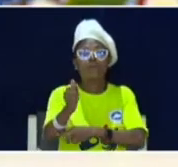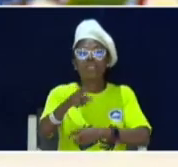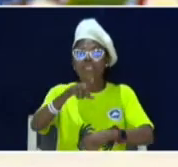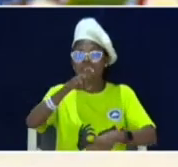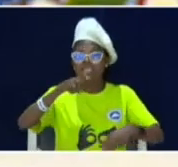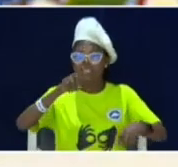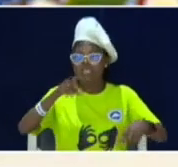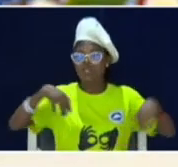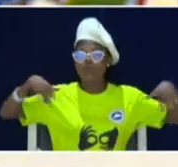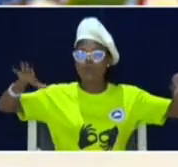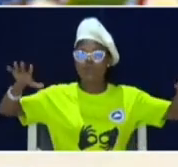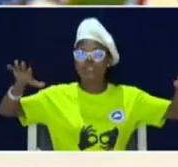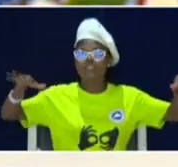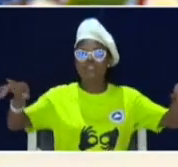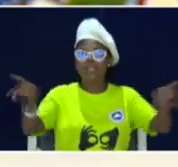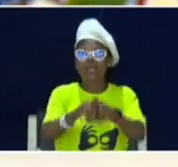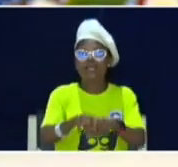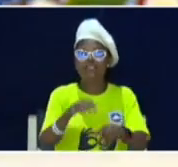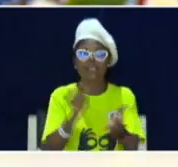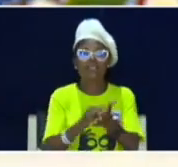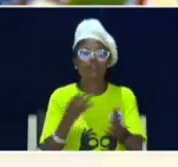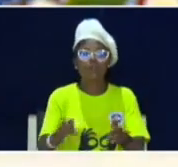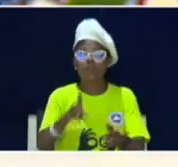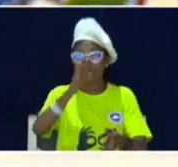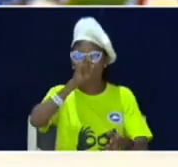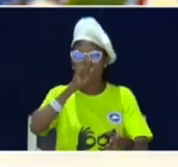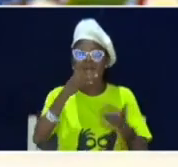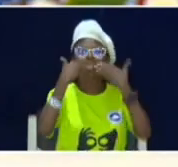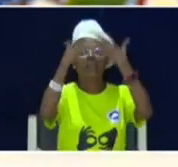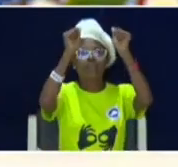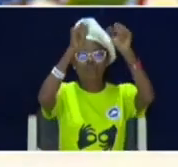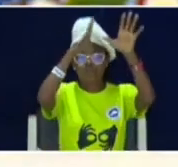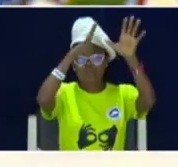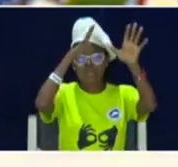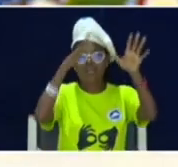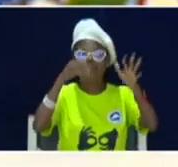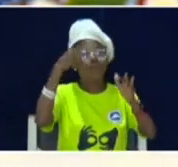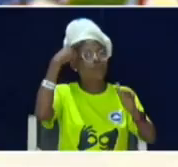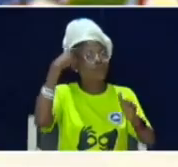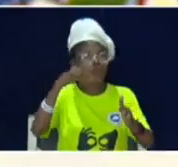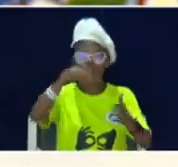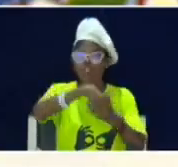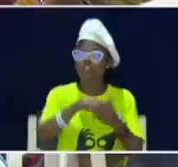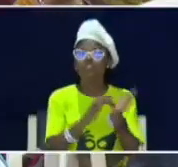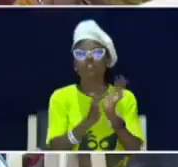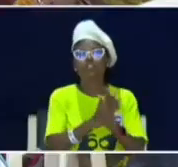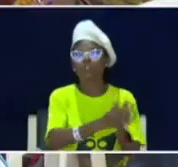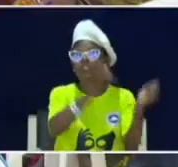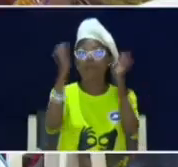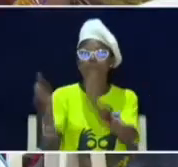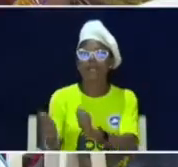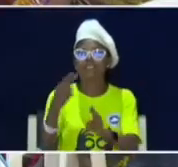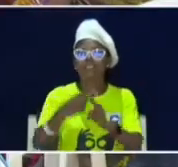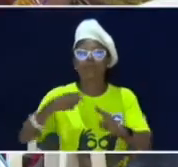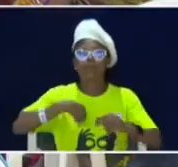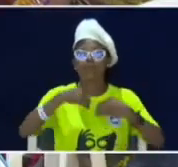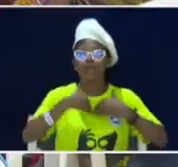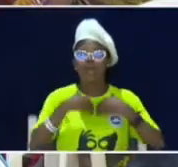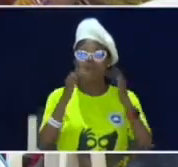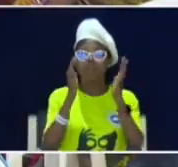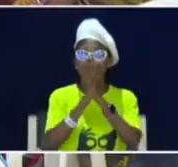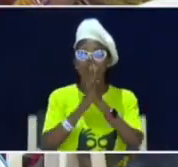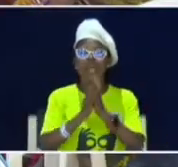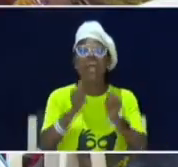Christ. Thank you, Father. For in Jesus' mighty name, we are prayed. Can